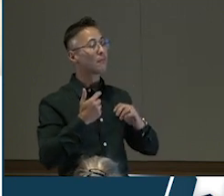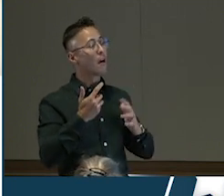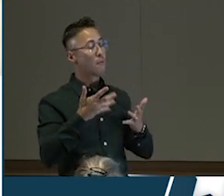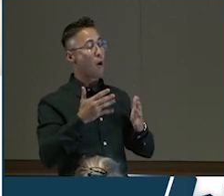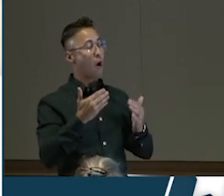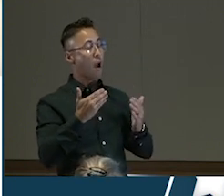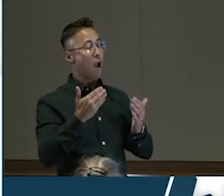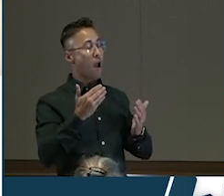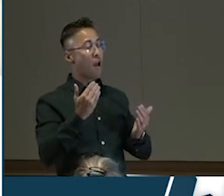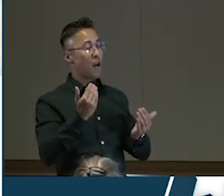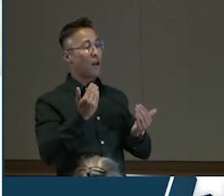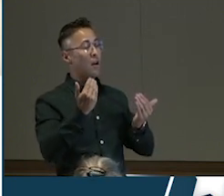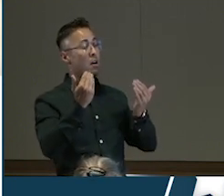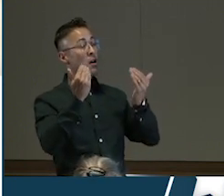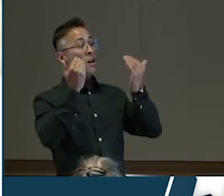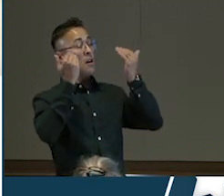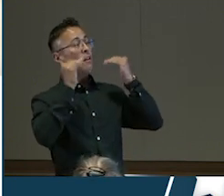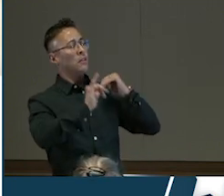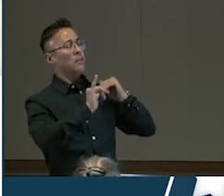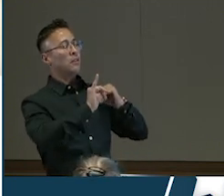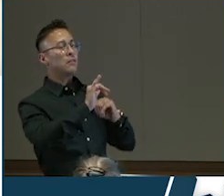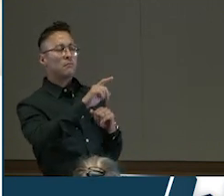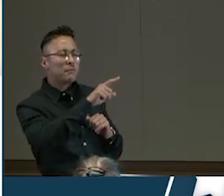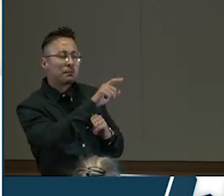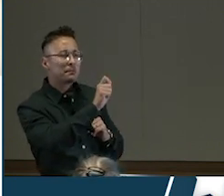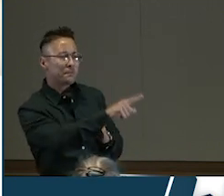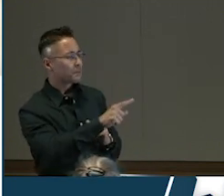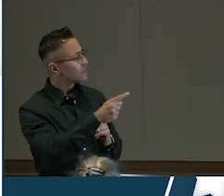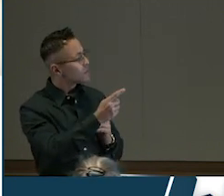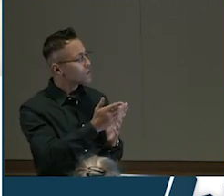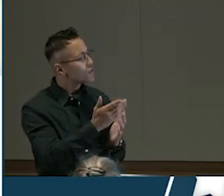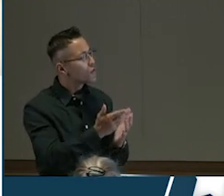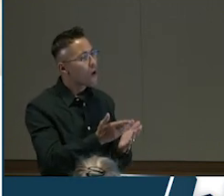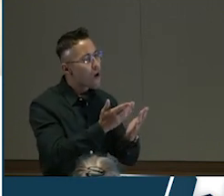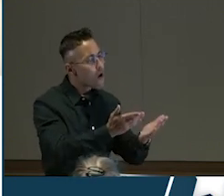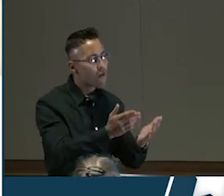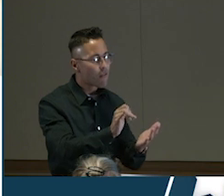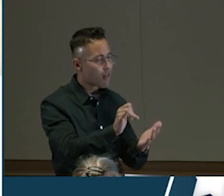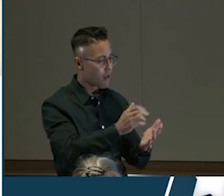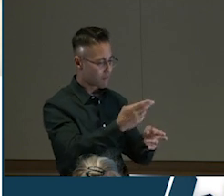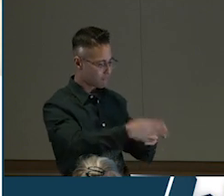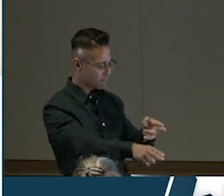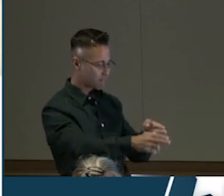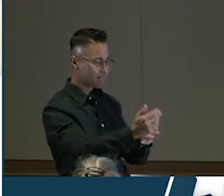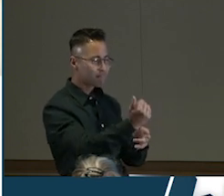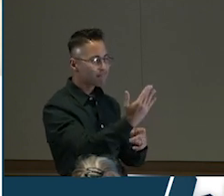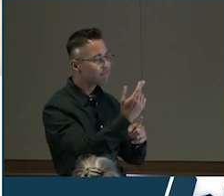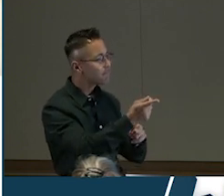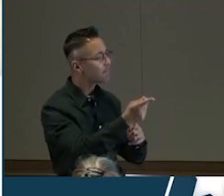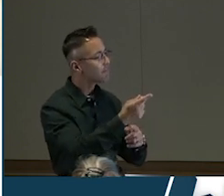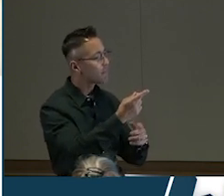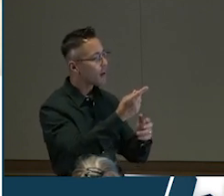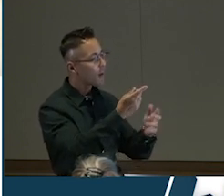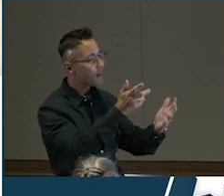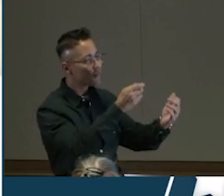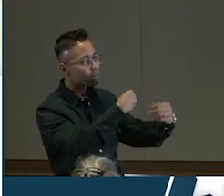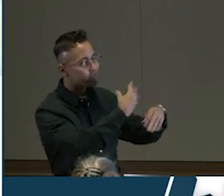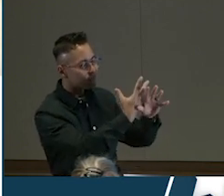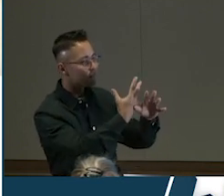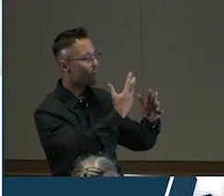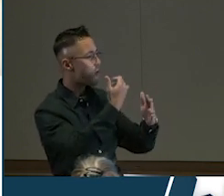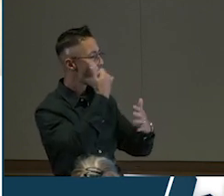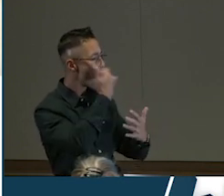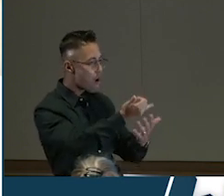in, but do you offer like a 15-minute like phone call or anything like that to just kind of dive deep